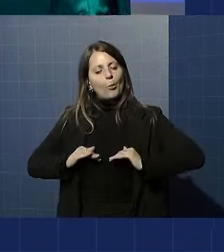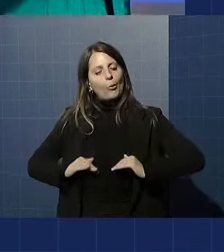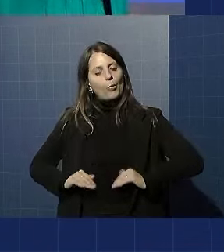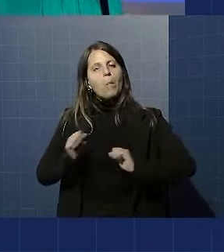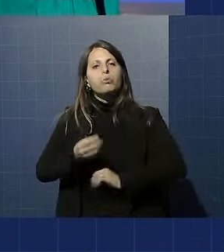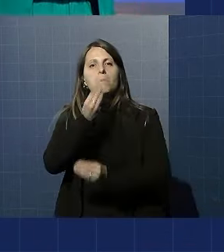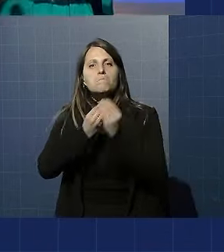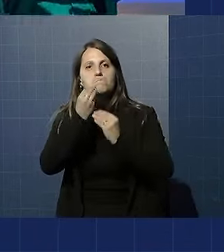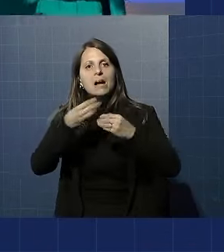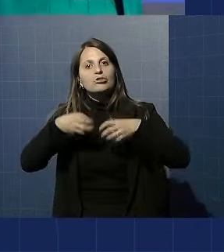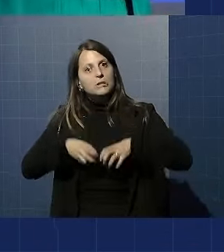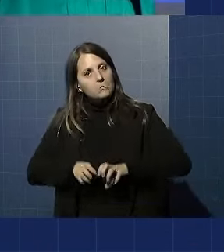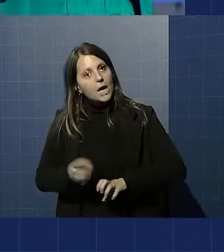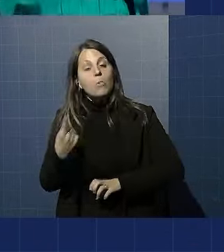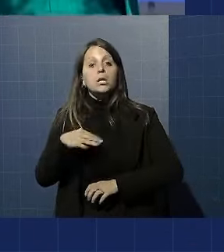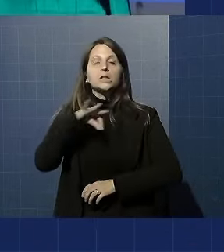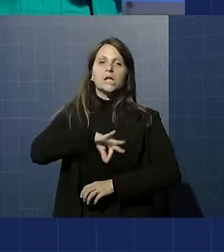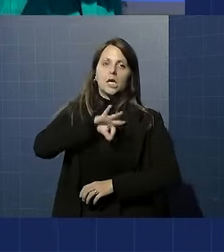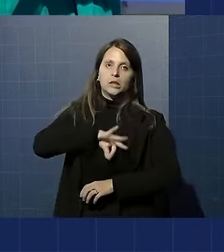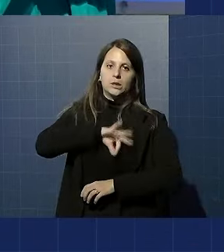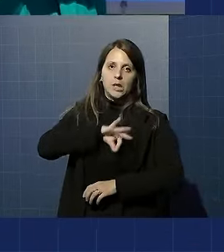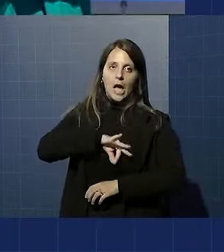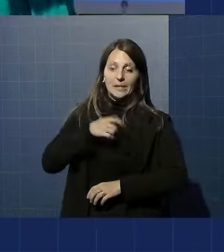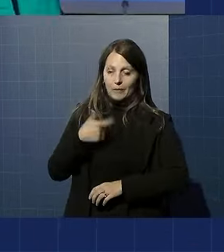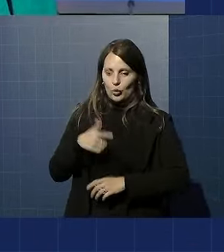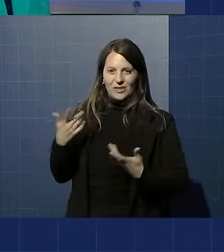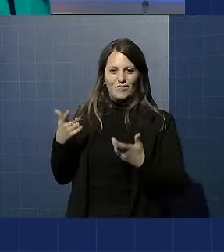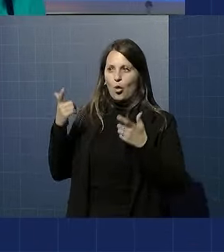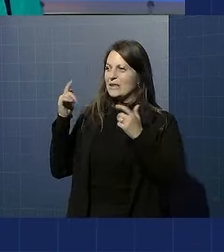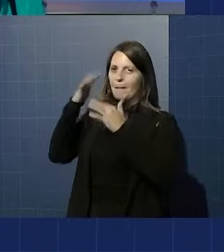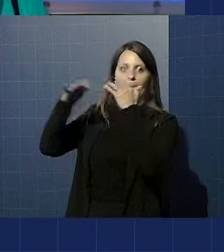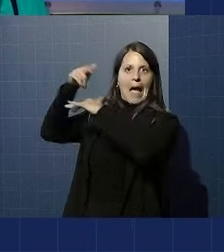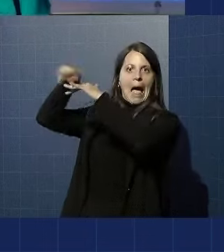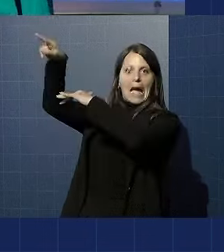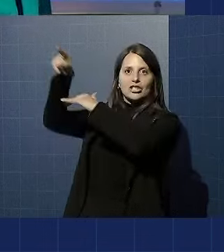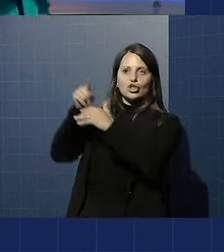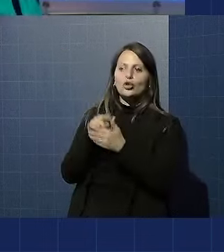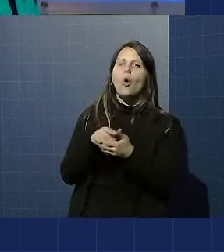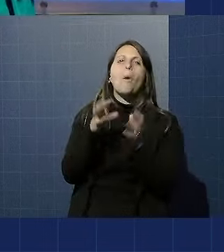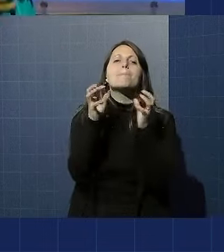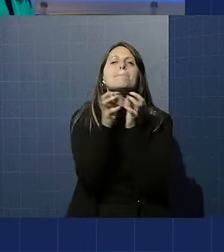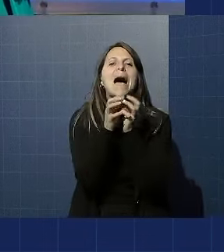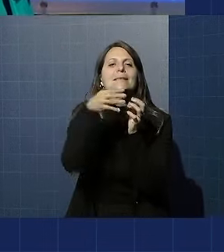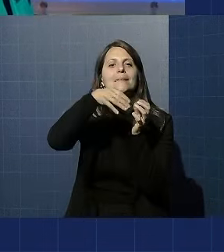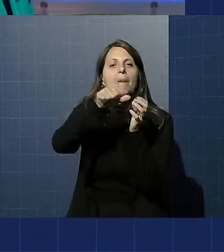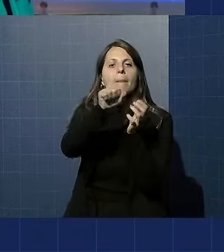send is mass. Mass is expensive. It makes it much more complicated. So the more we can reduce that, the